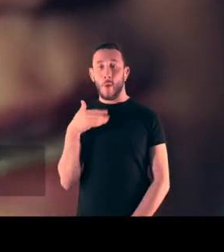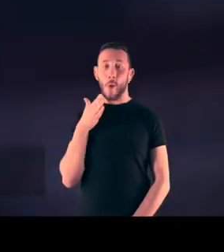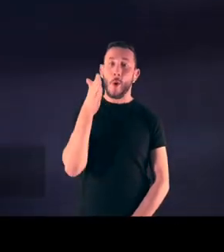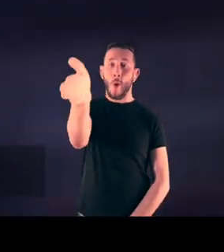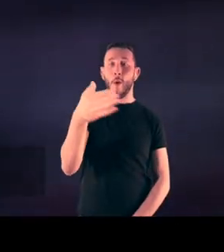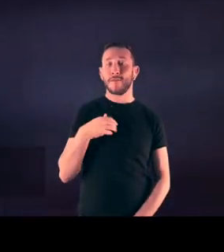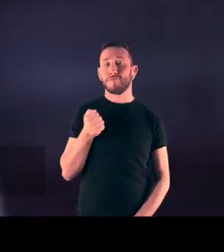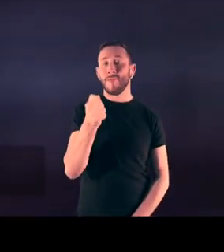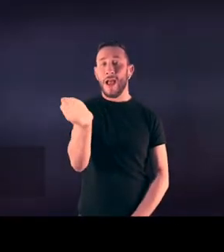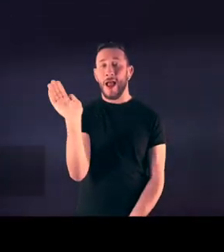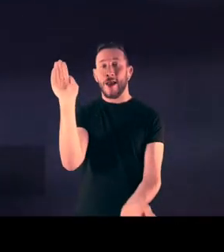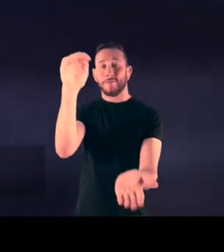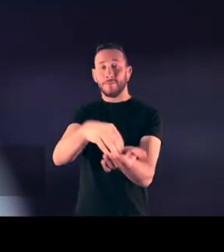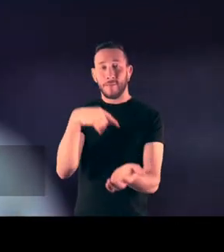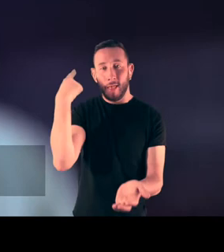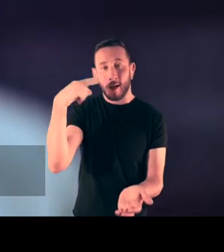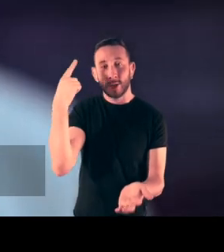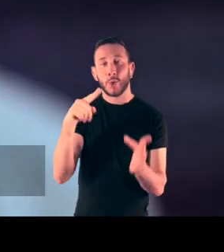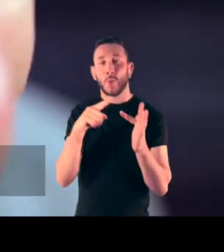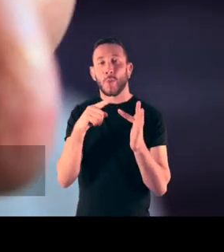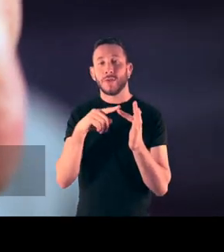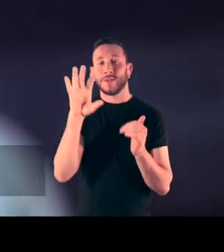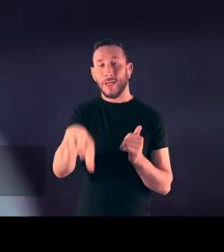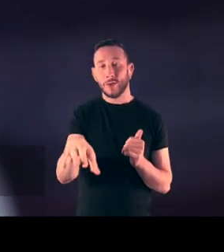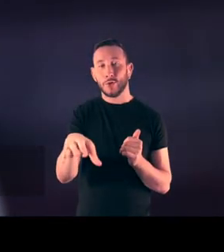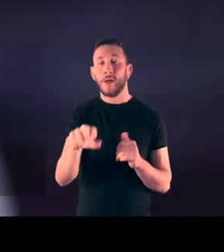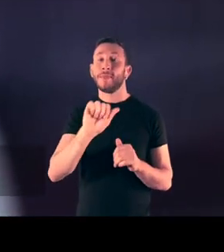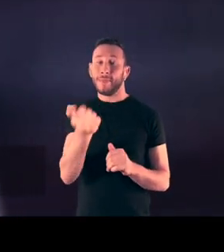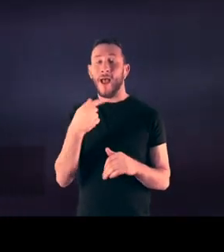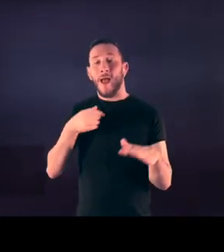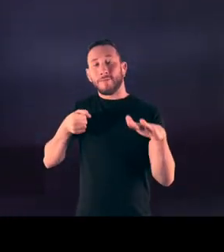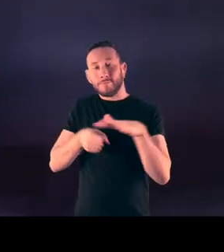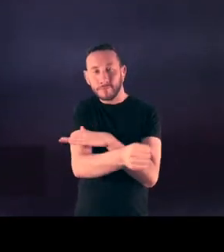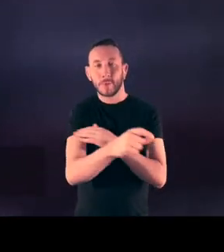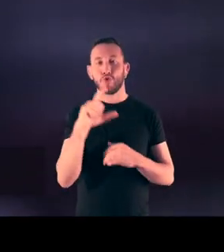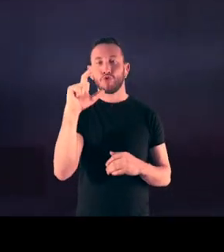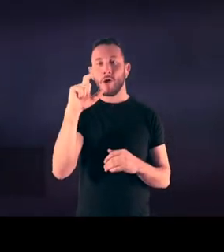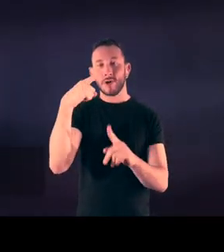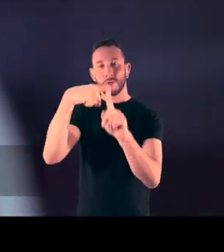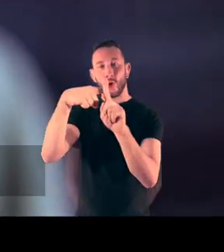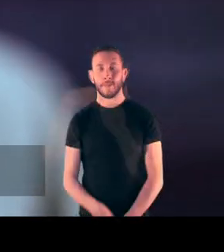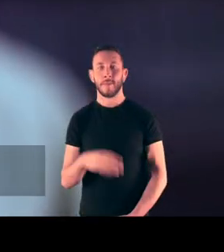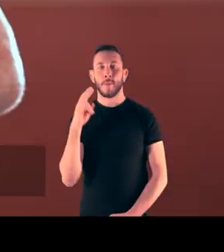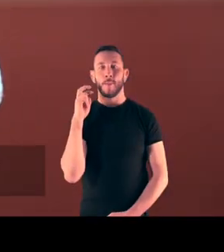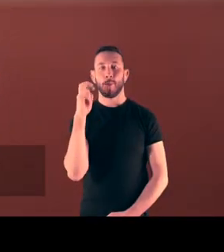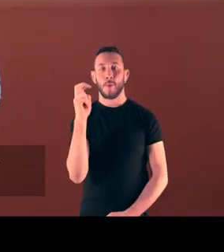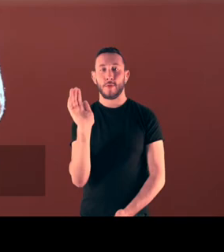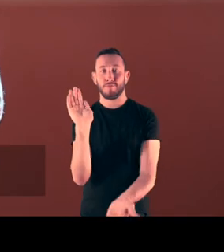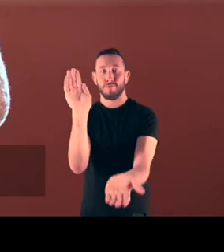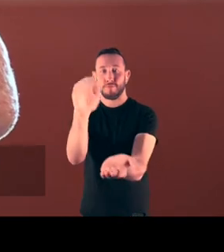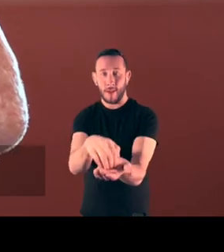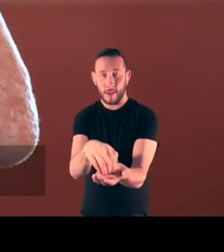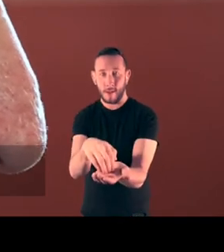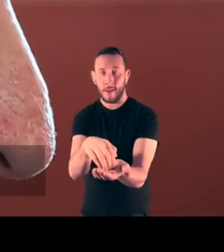good. Off I go down to London, get the train down to Euston, had to get the underground down to Charing Cross, get a train